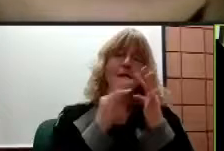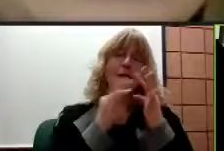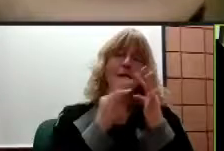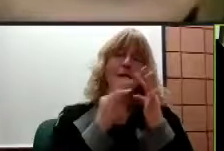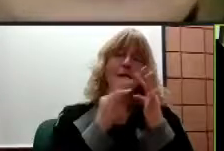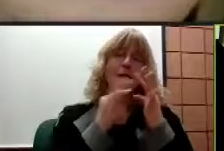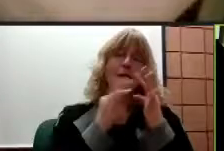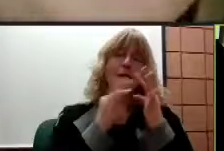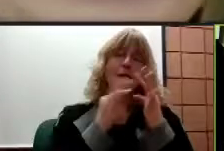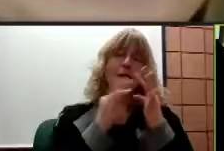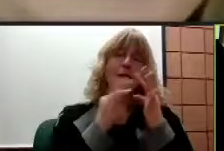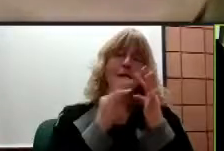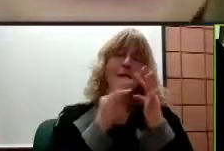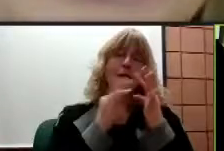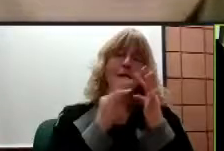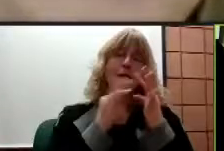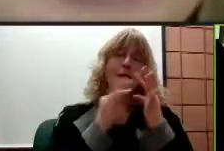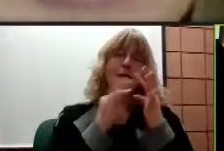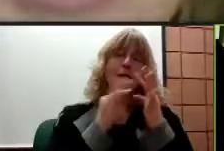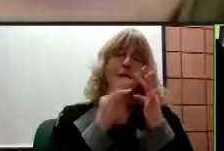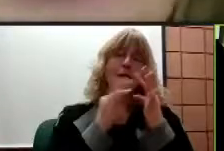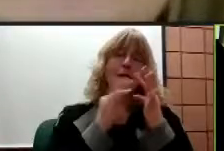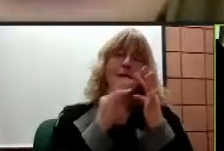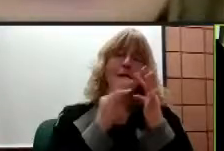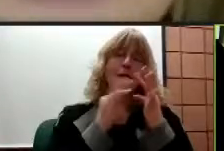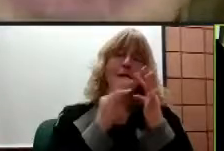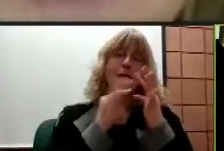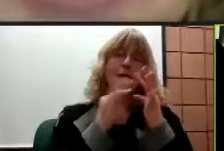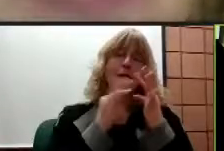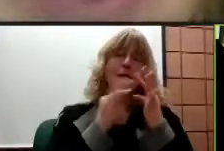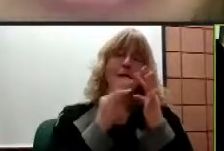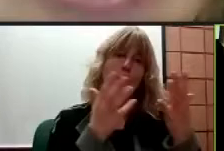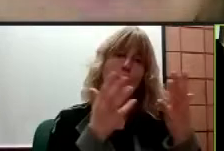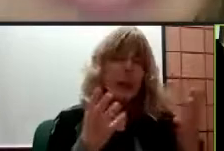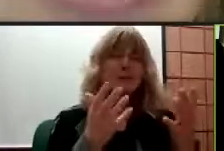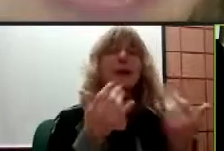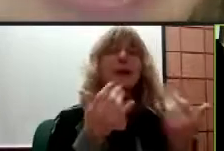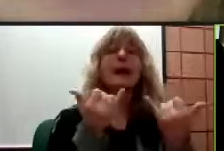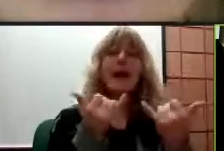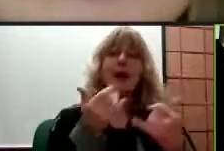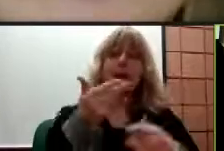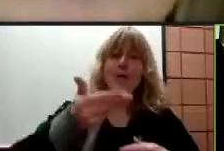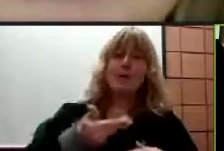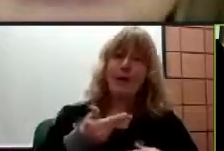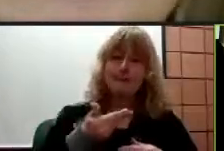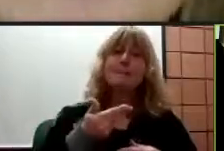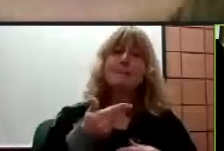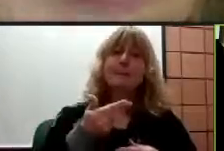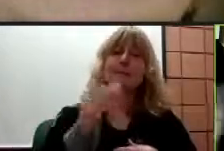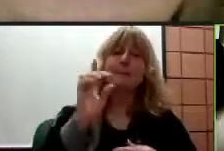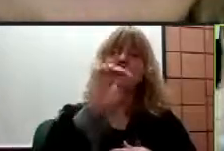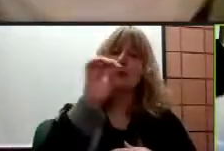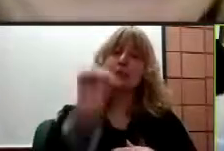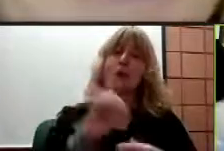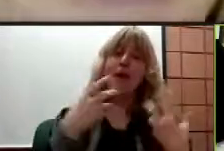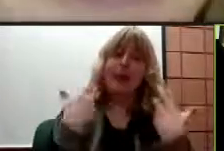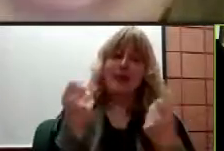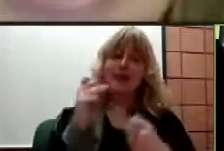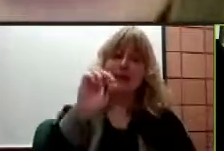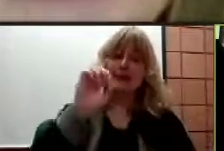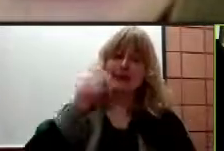their family. So thank you so much, Dr. Cunningham. And we are now going to welcome the Detroit Health